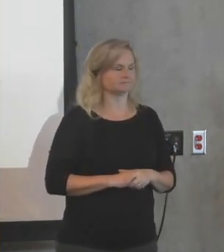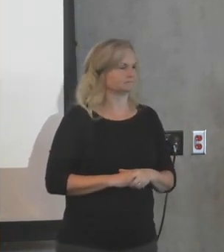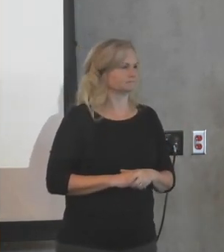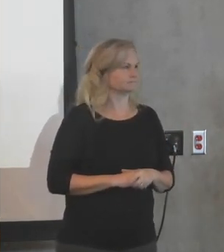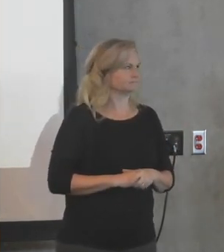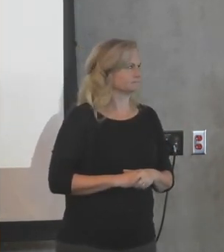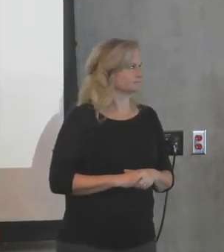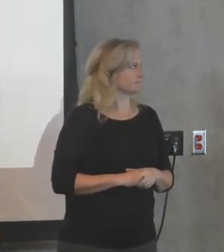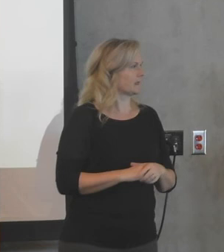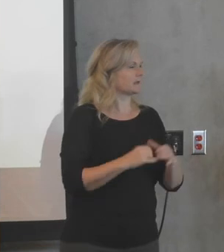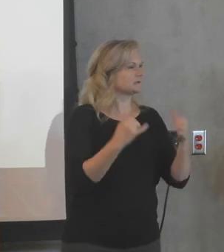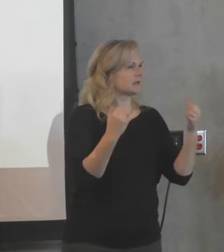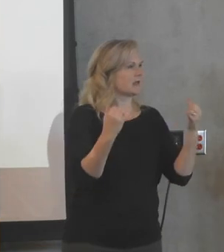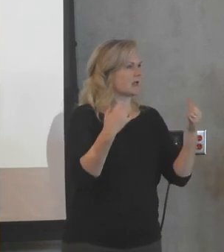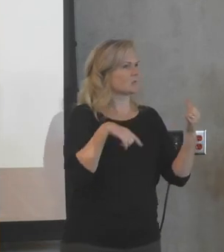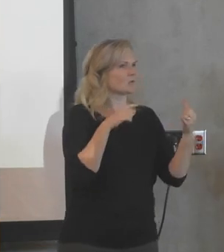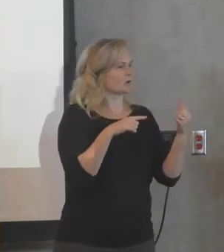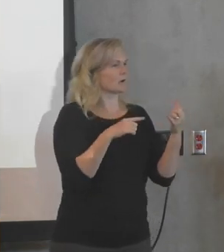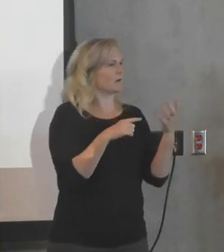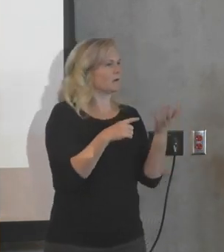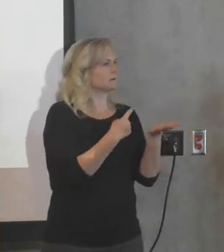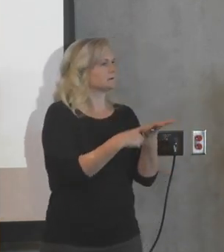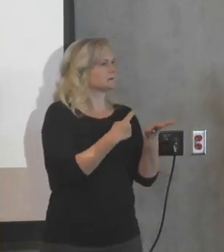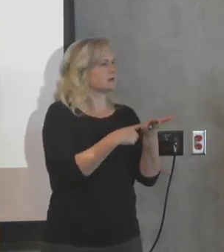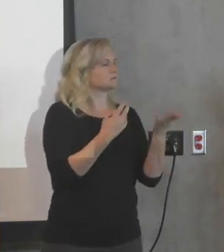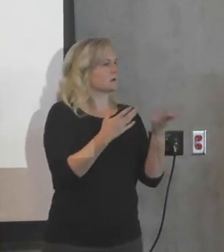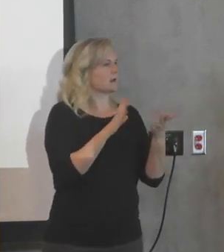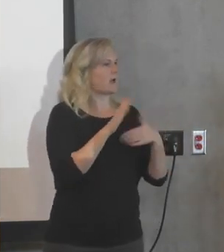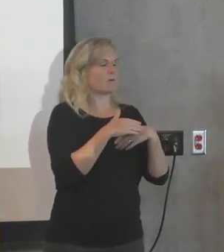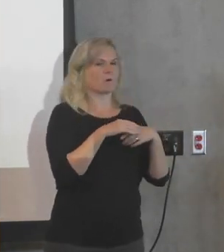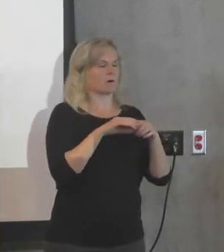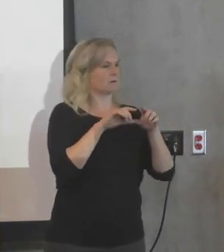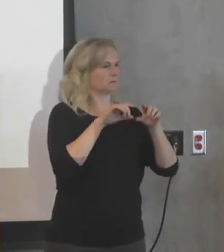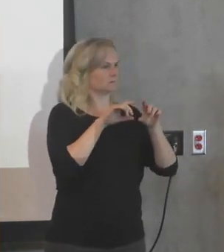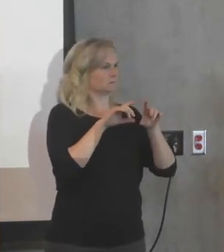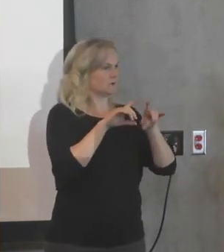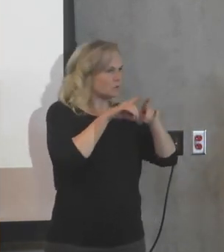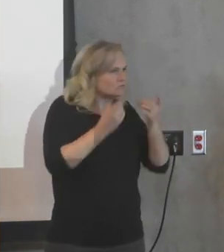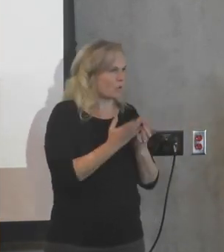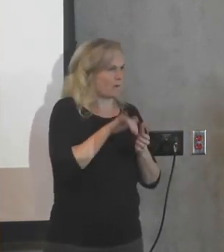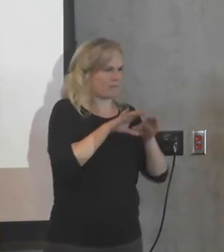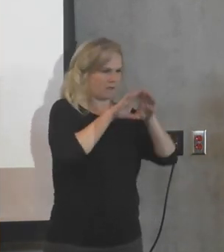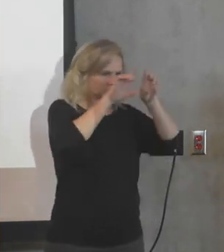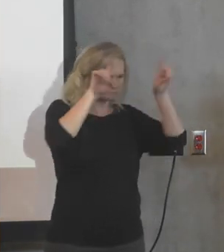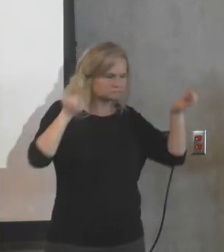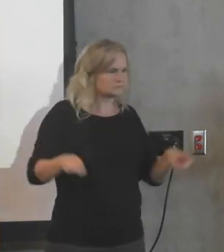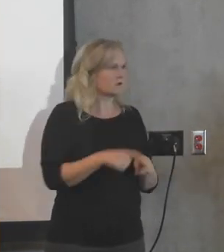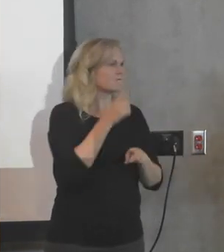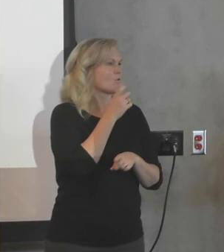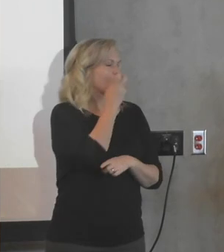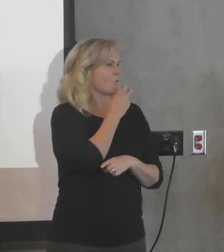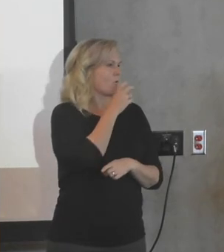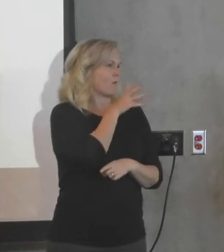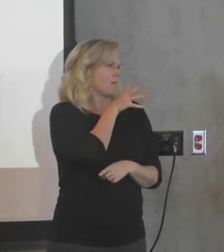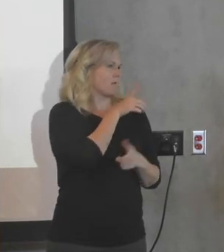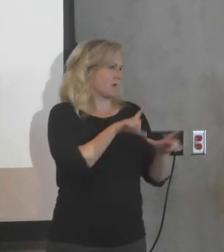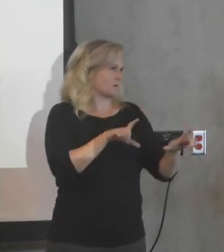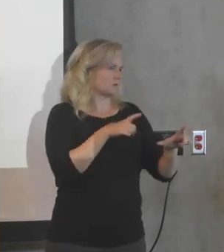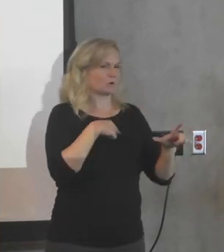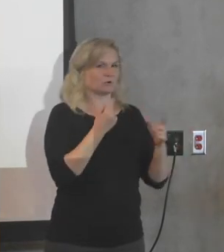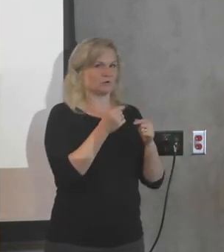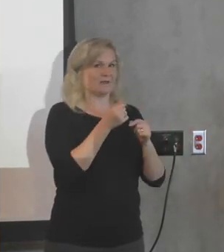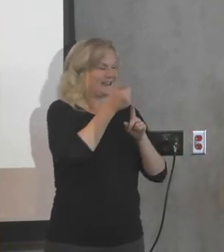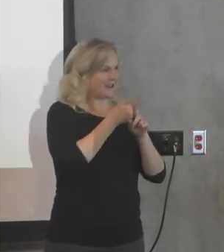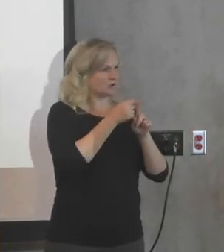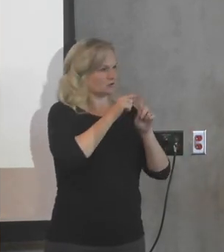So we'll go through today. We're going to talk about our donut of oral language, and we're going to go through each ring, giving you